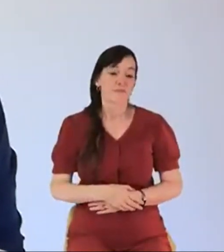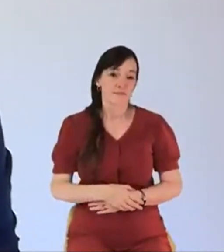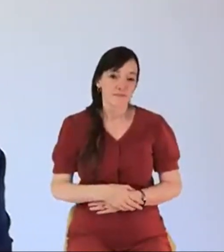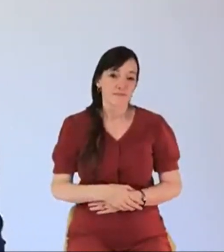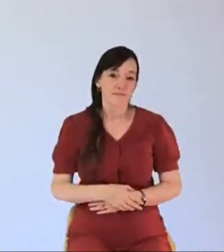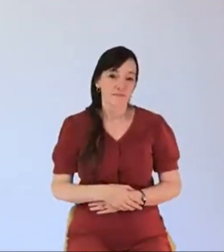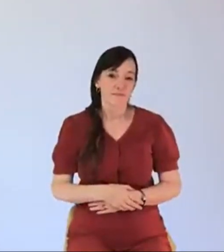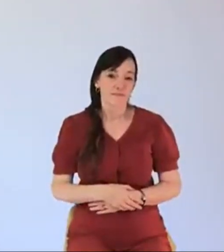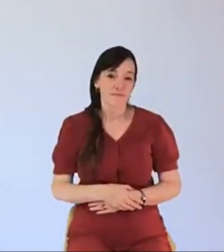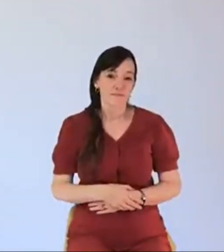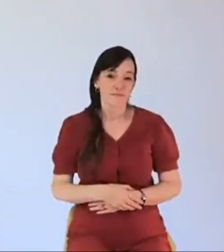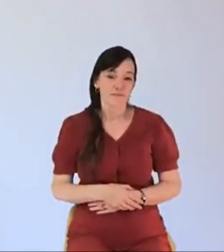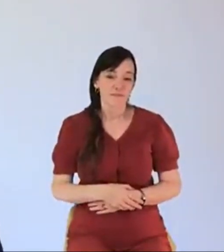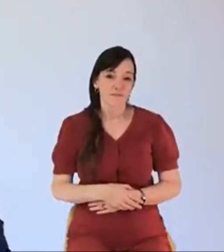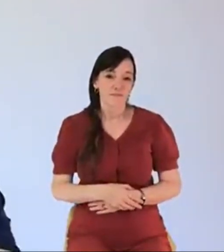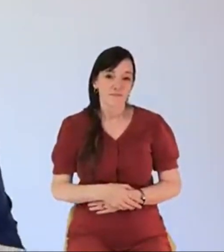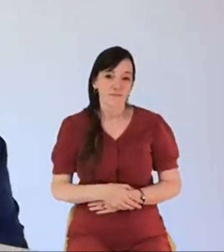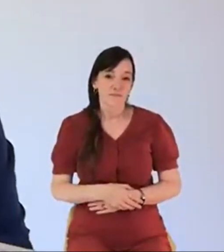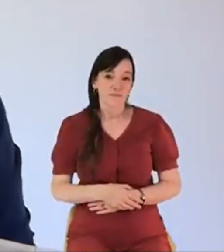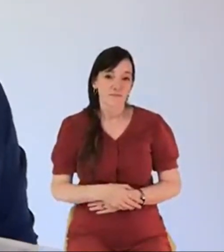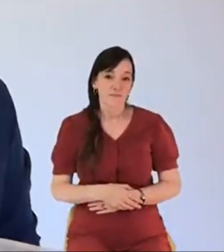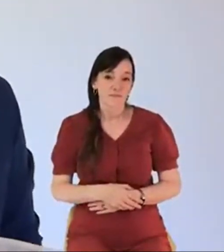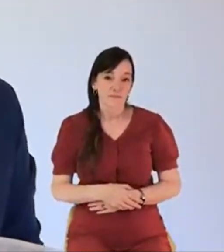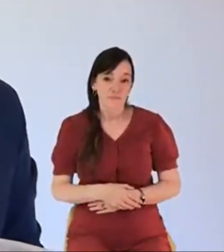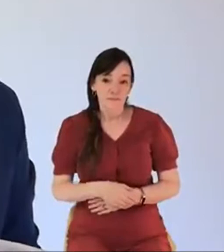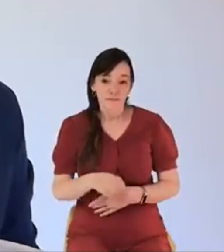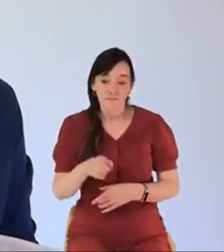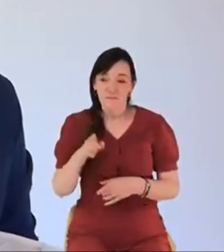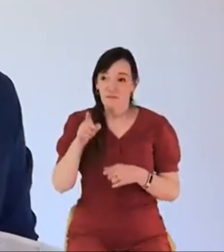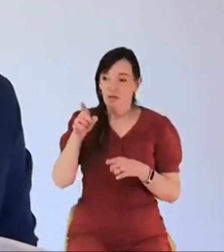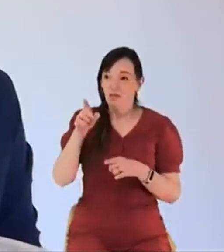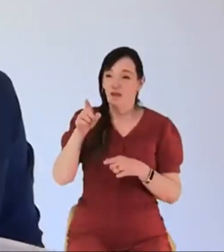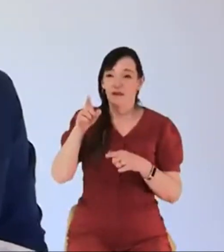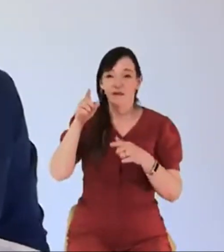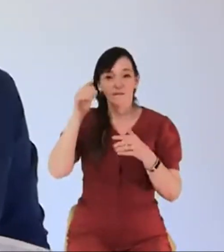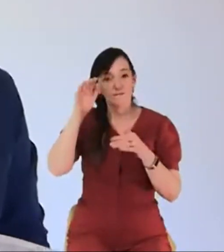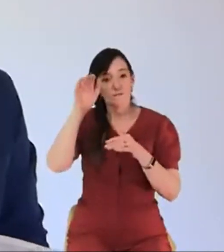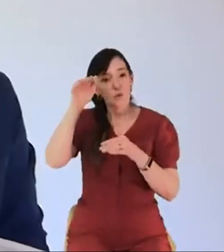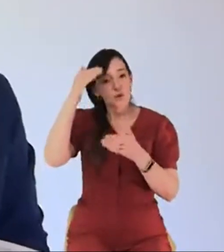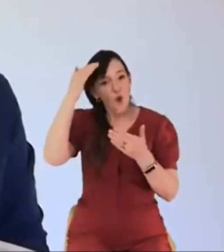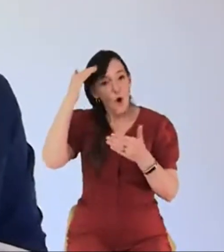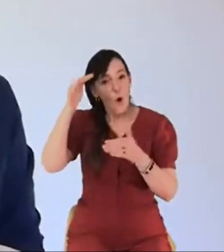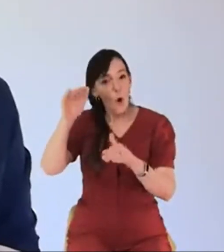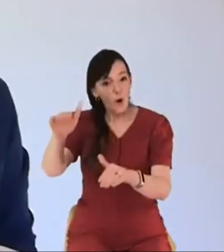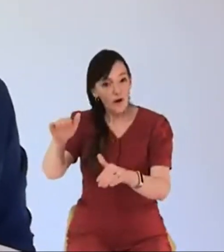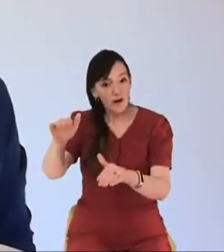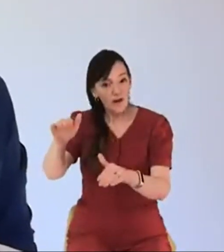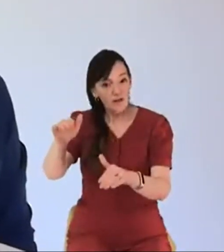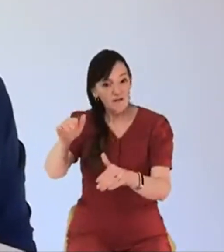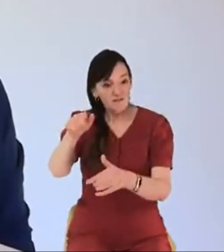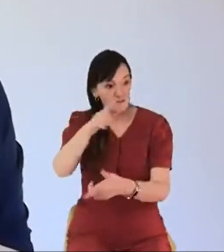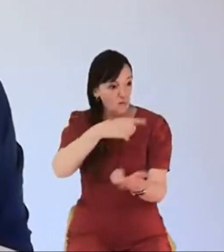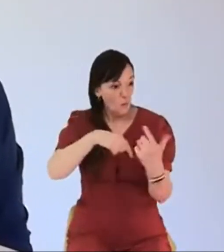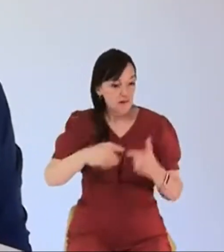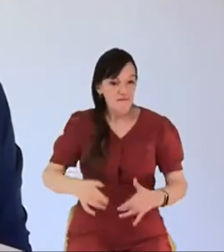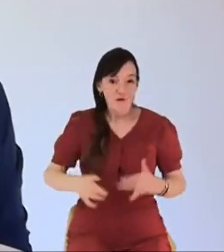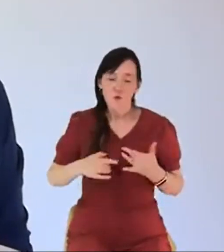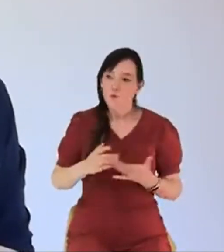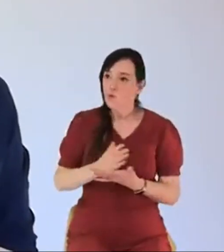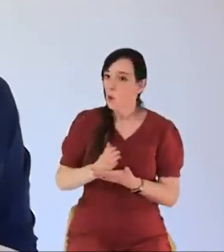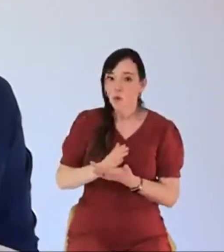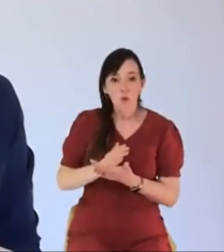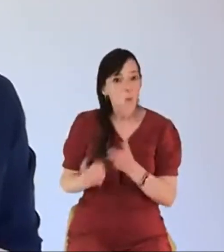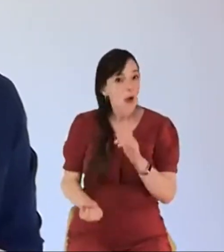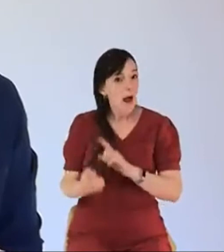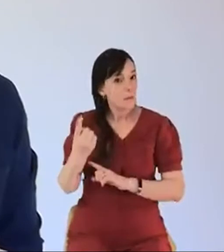If we're not sure If the holiday is coming In the future It's hard To keep going When